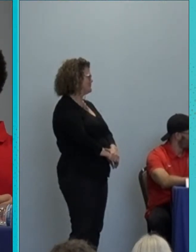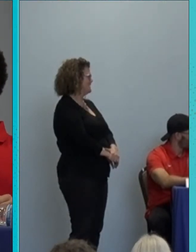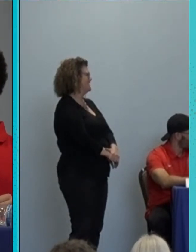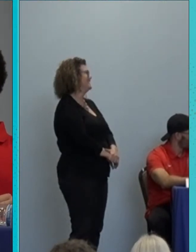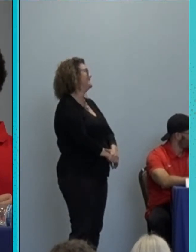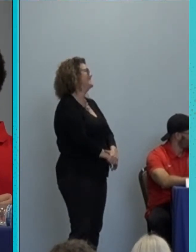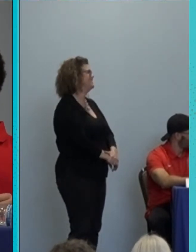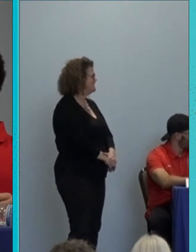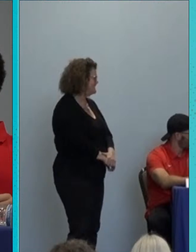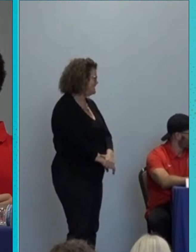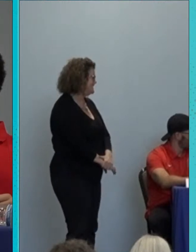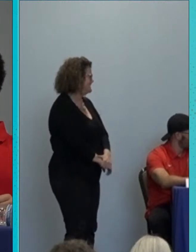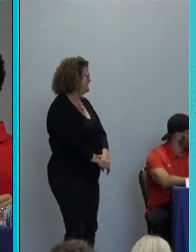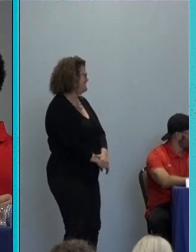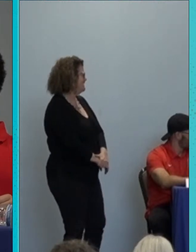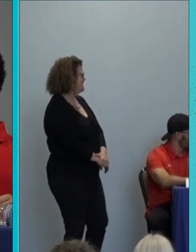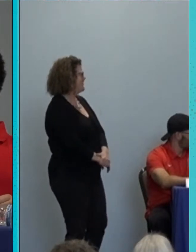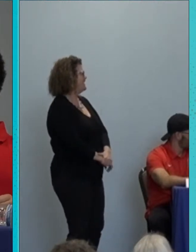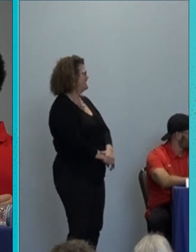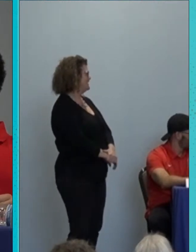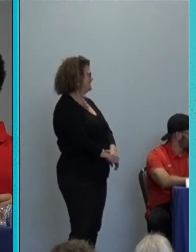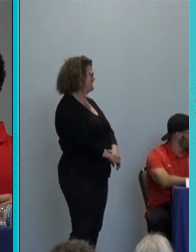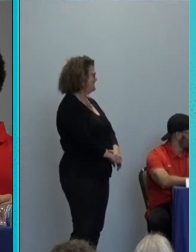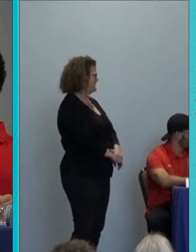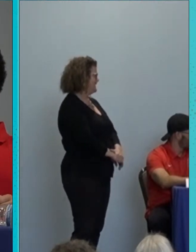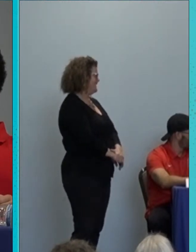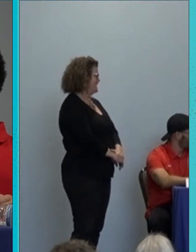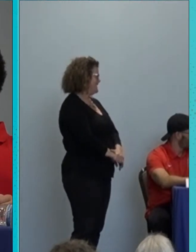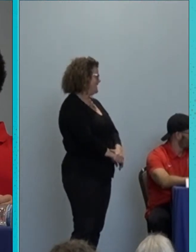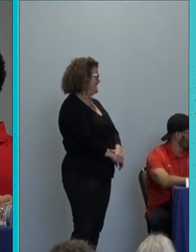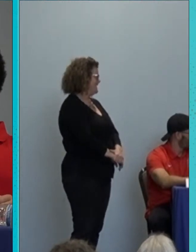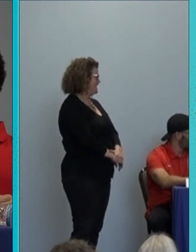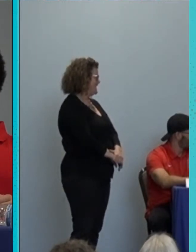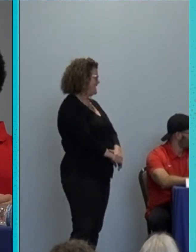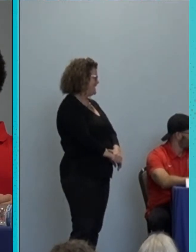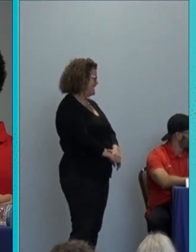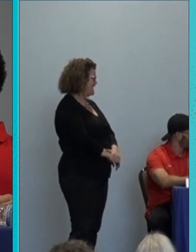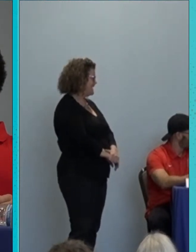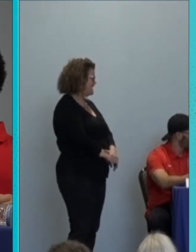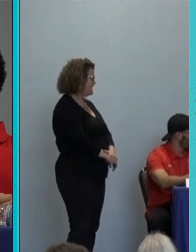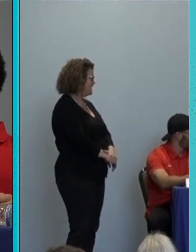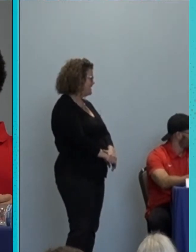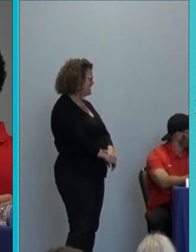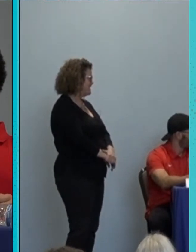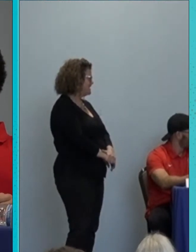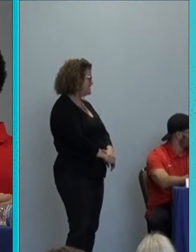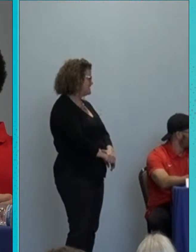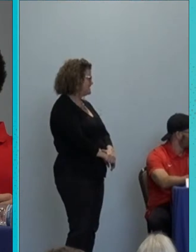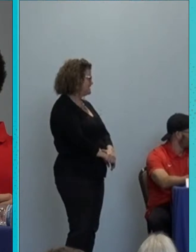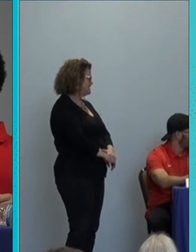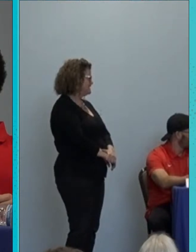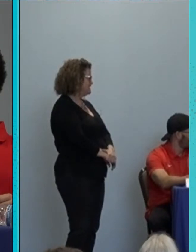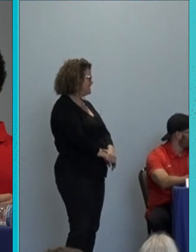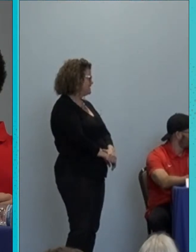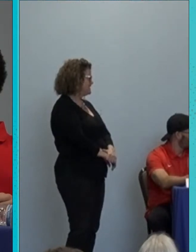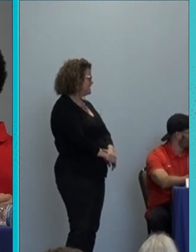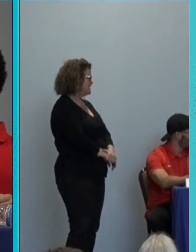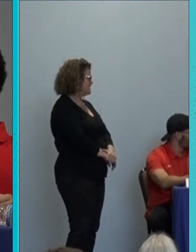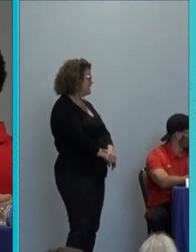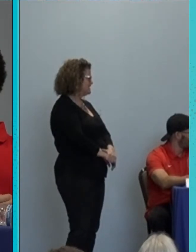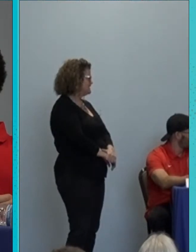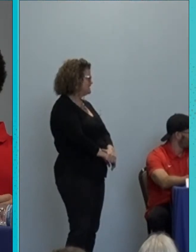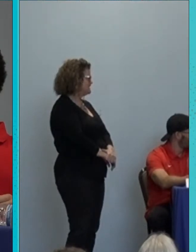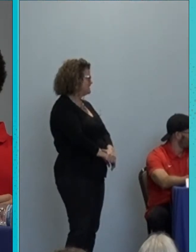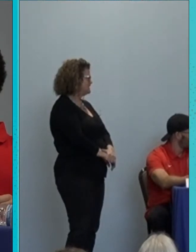I had the wrong shoes, and I just, I hadn't really played sports before, so yeah, I